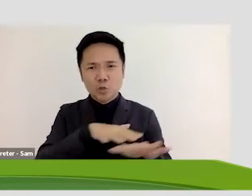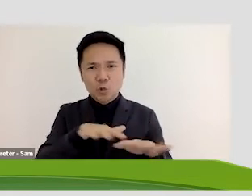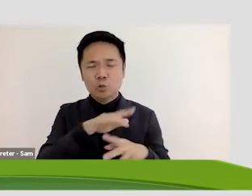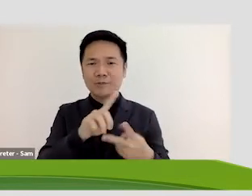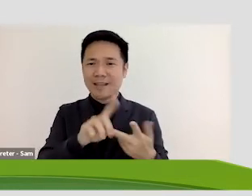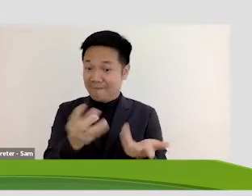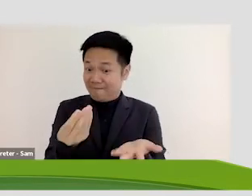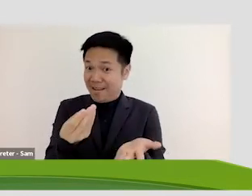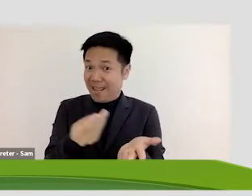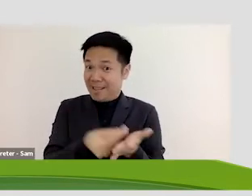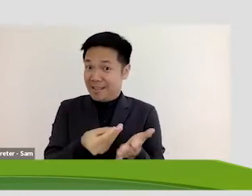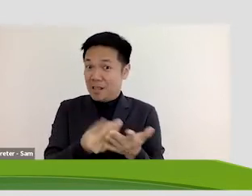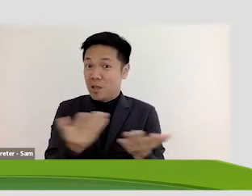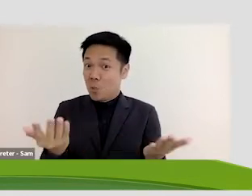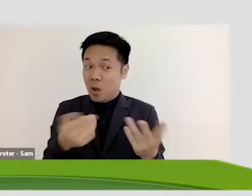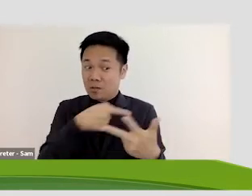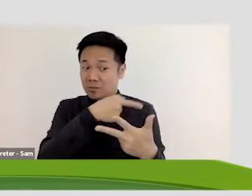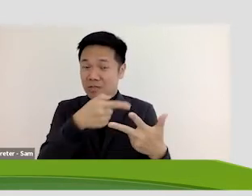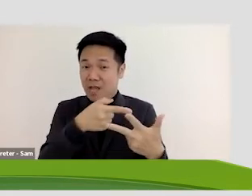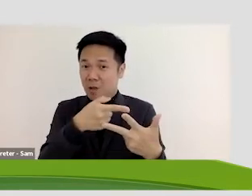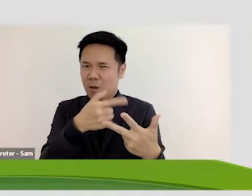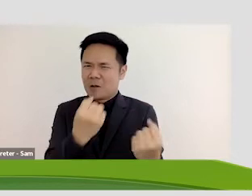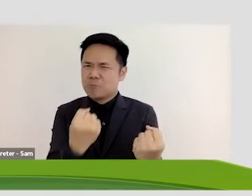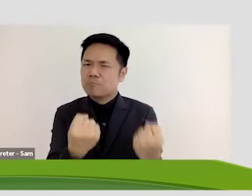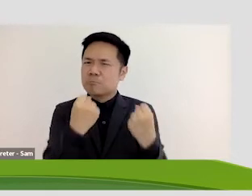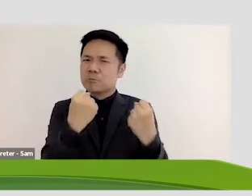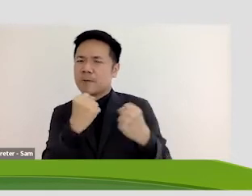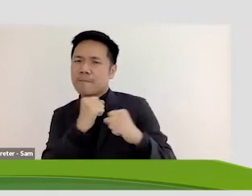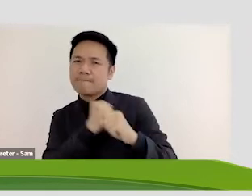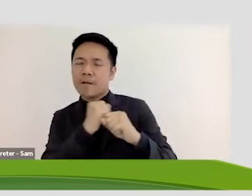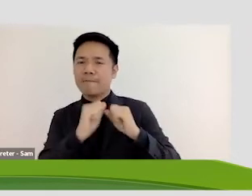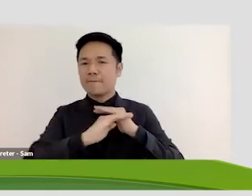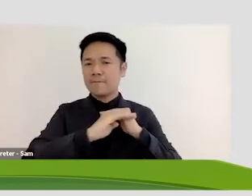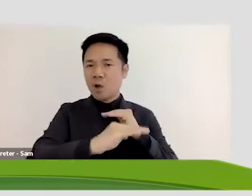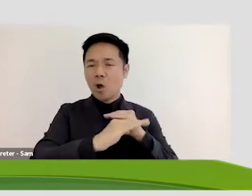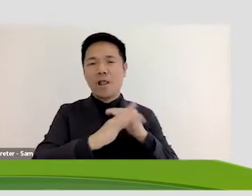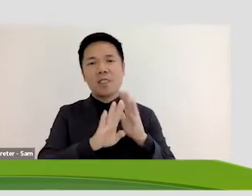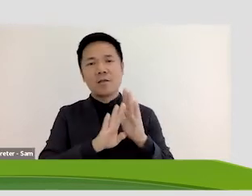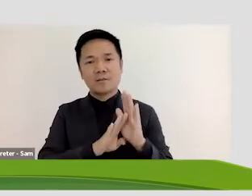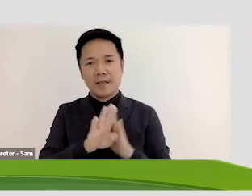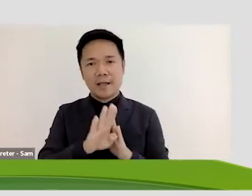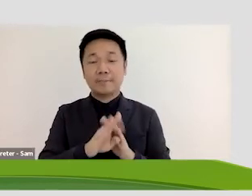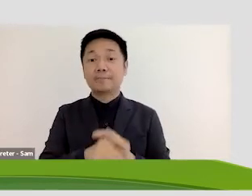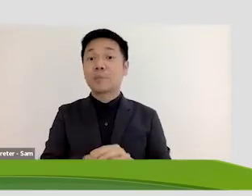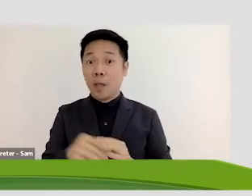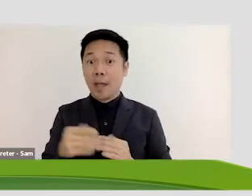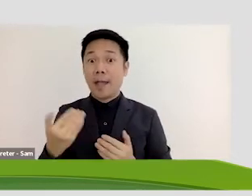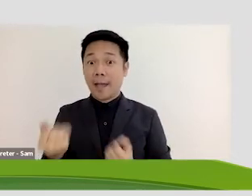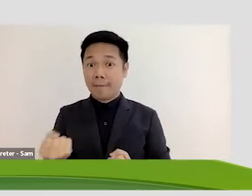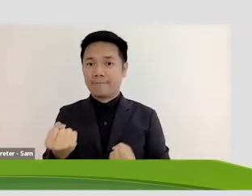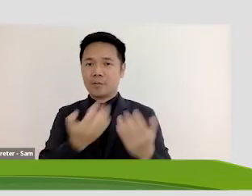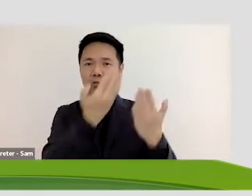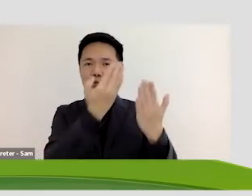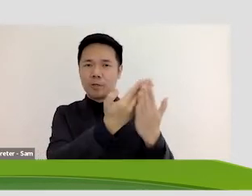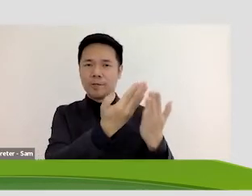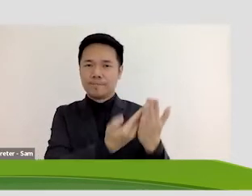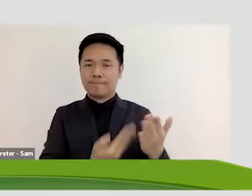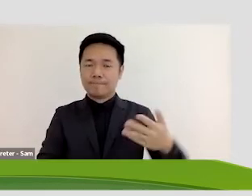achieve resilient and sustainable development. And there's 3 recommendations here.